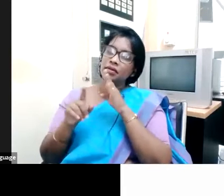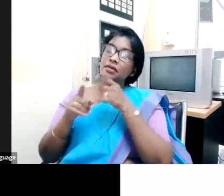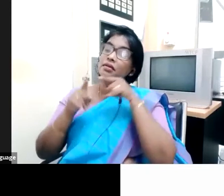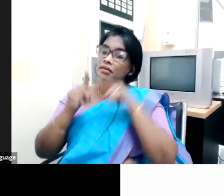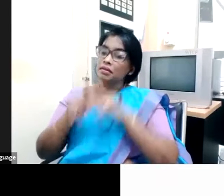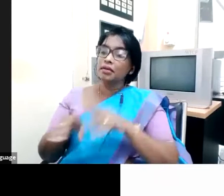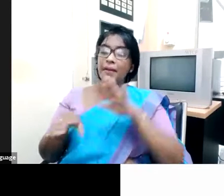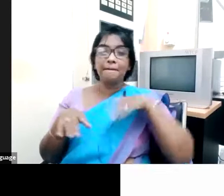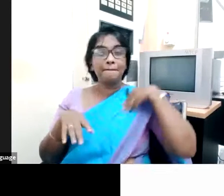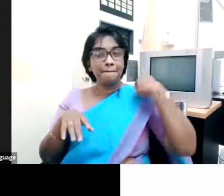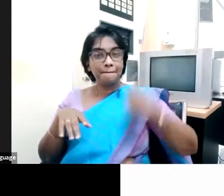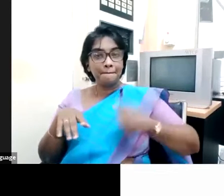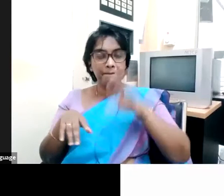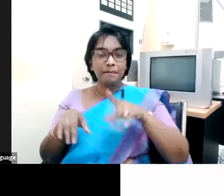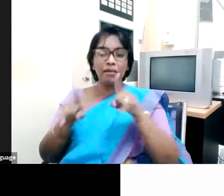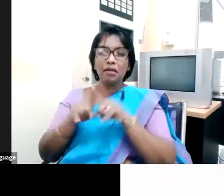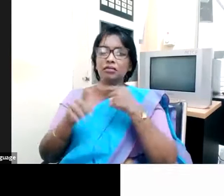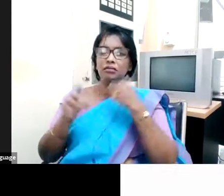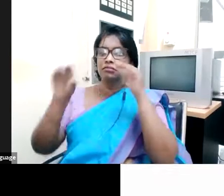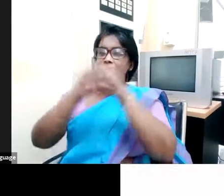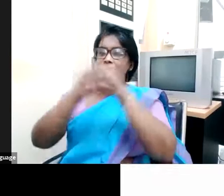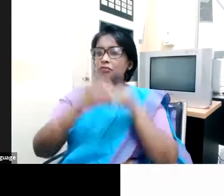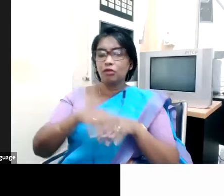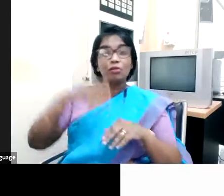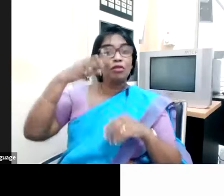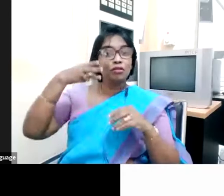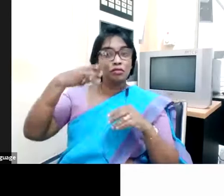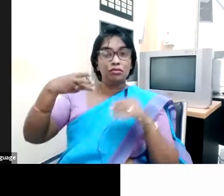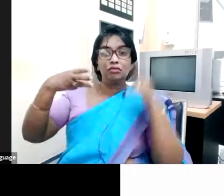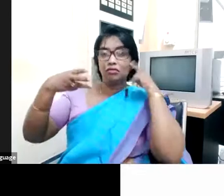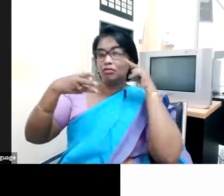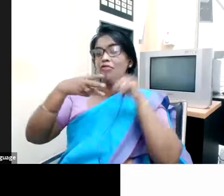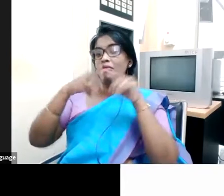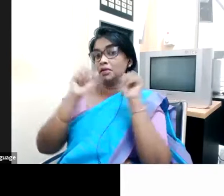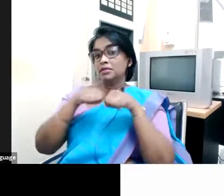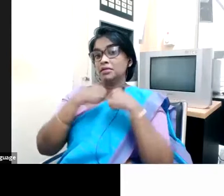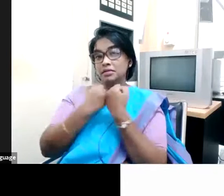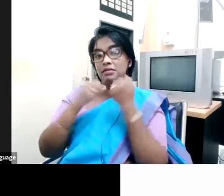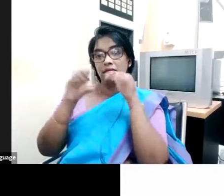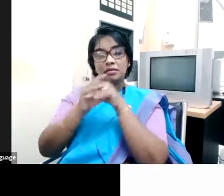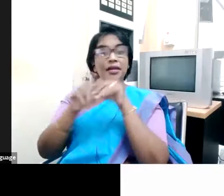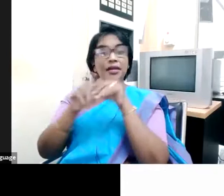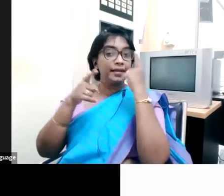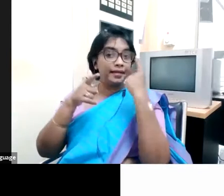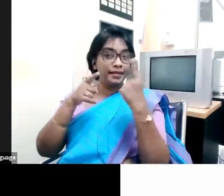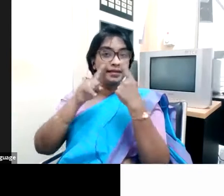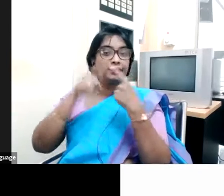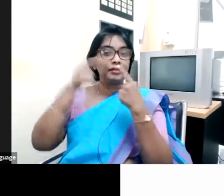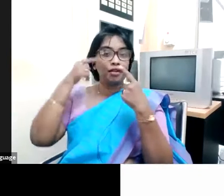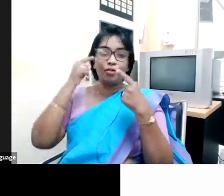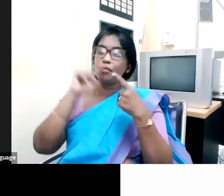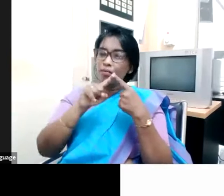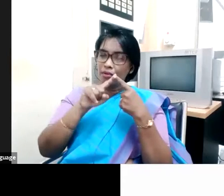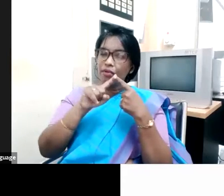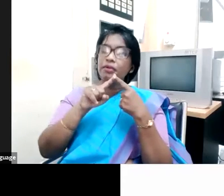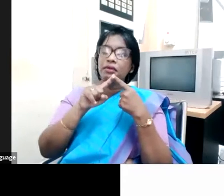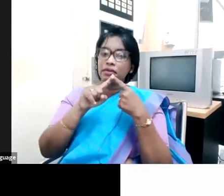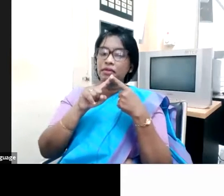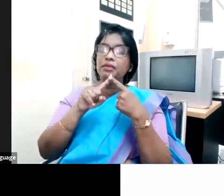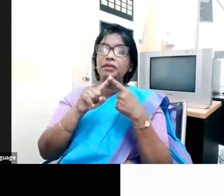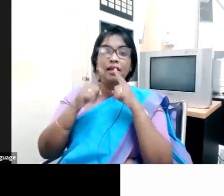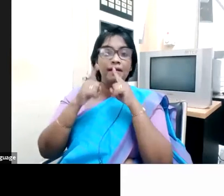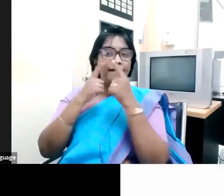we are working on. One is to take more diverse talent into the